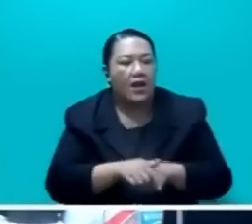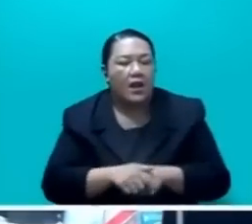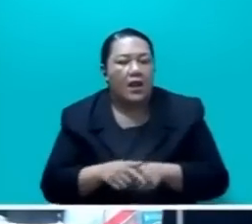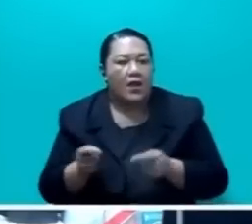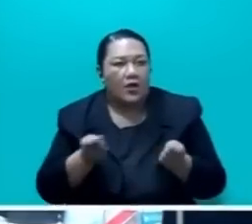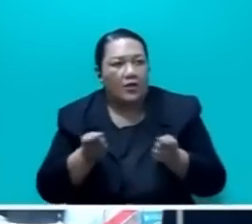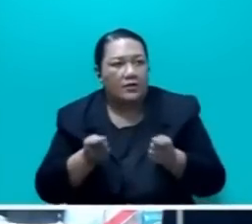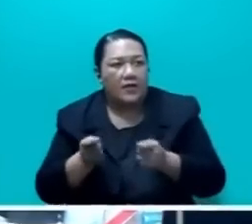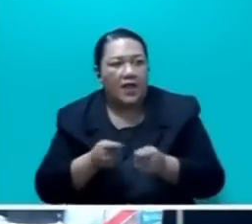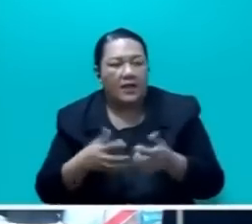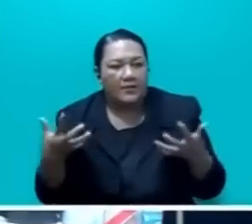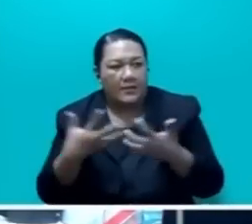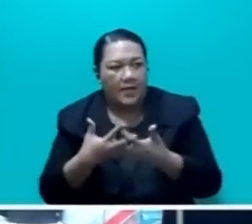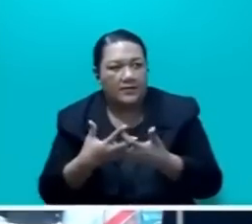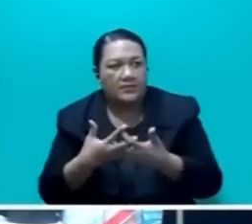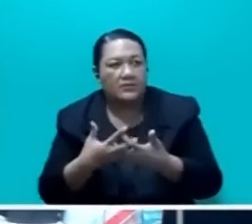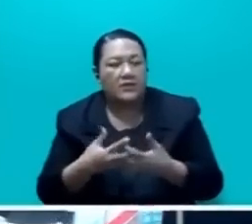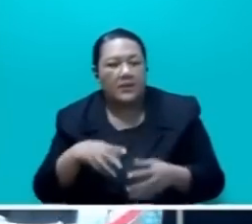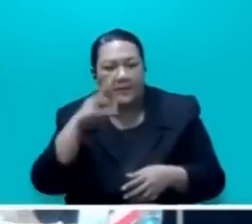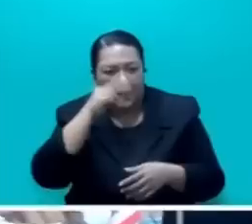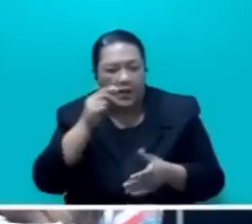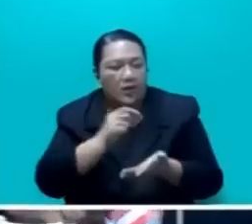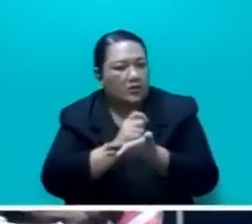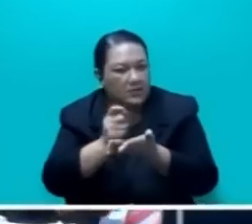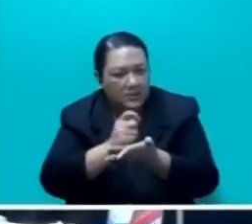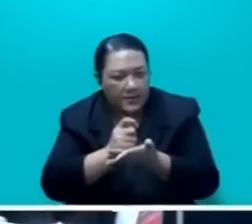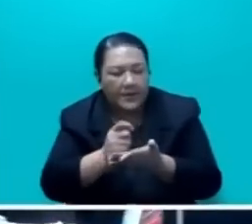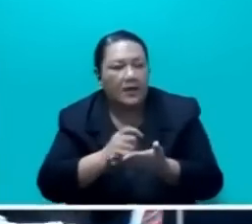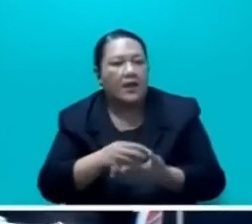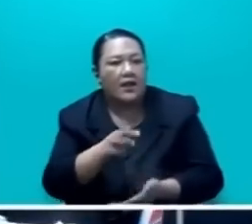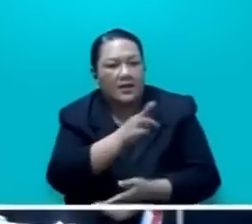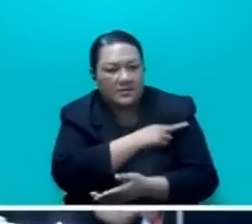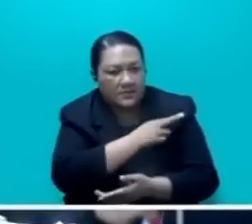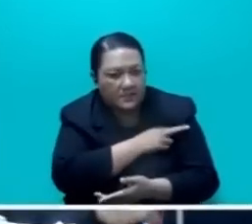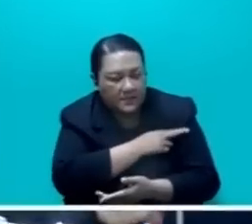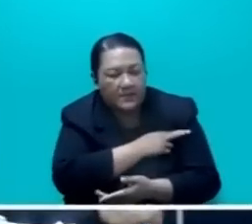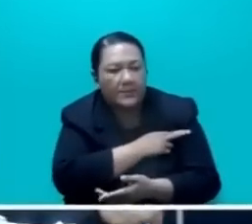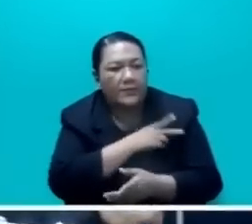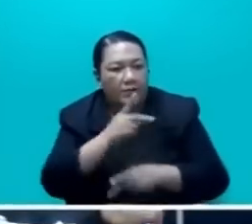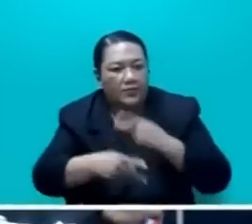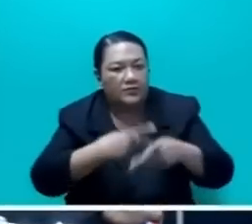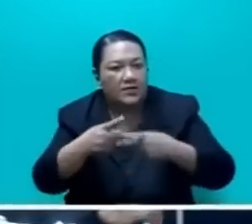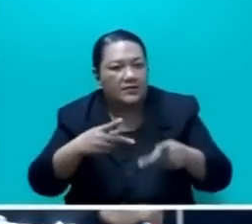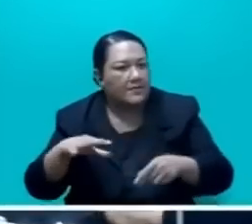Speaker, sir, must be in fact to enable a transparent and accountable process.